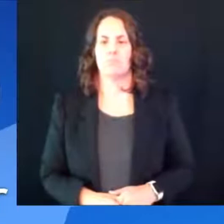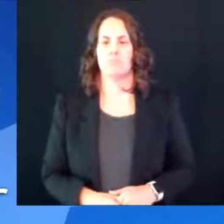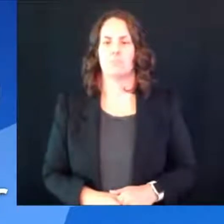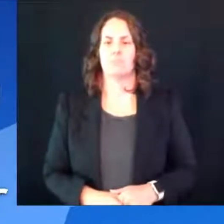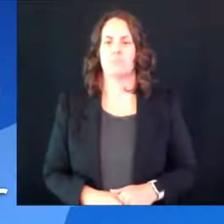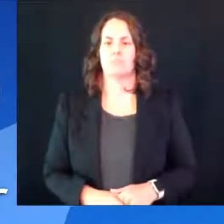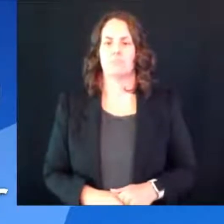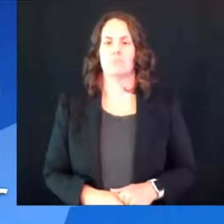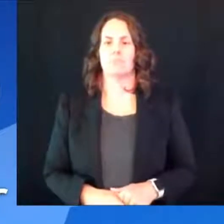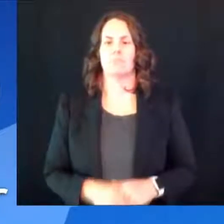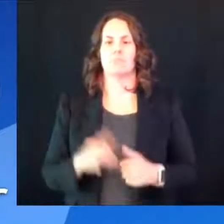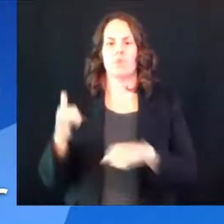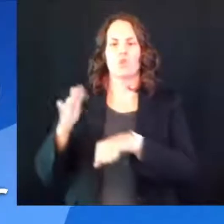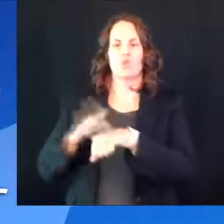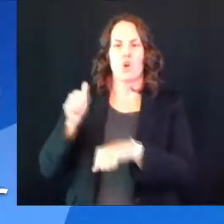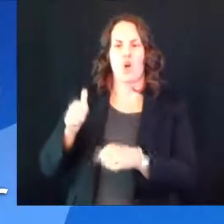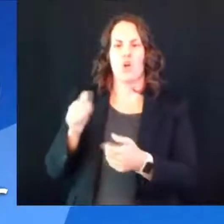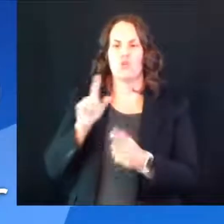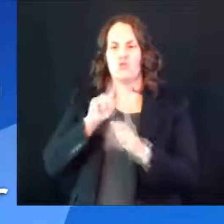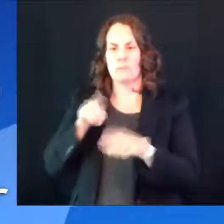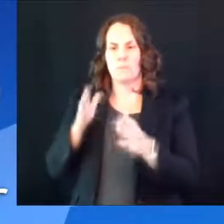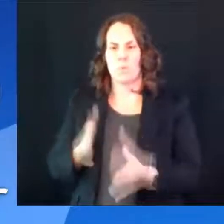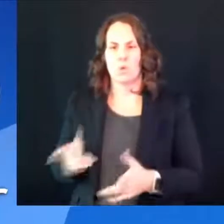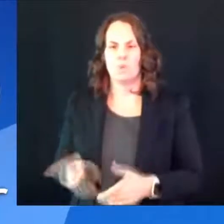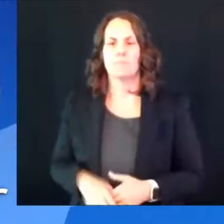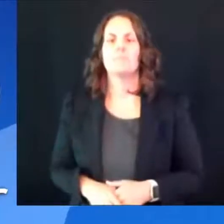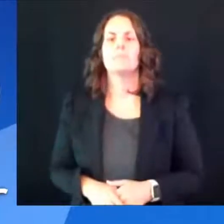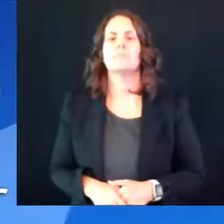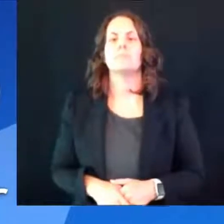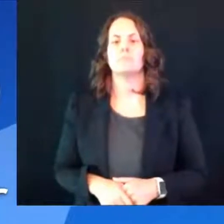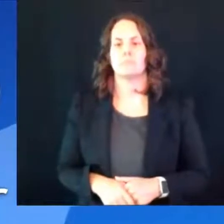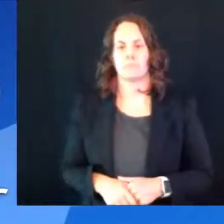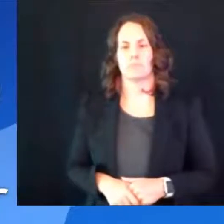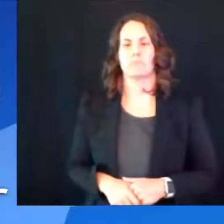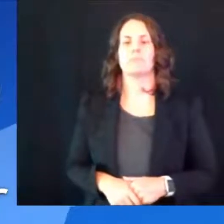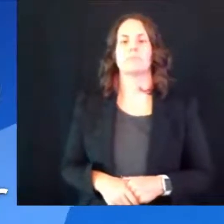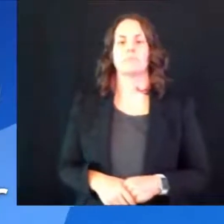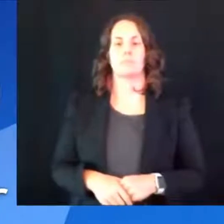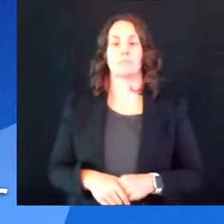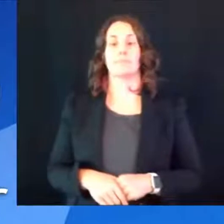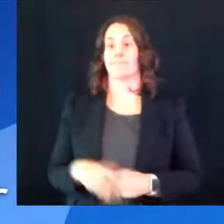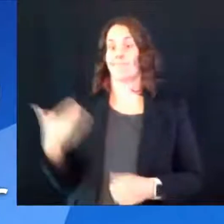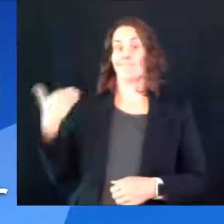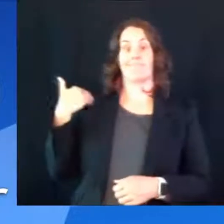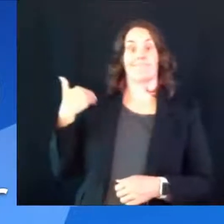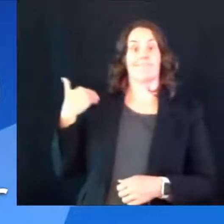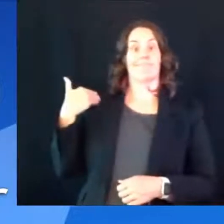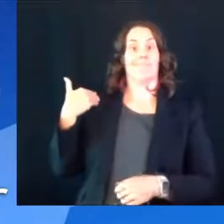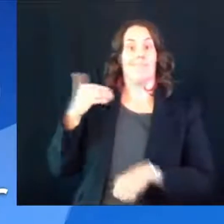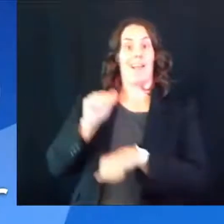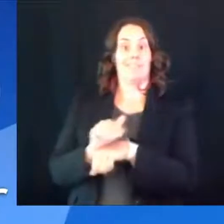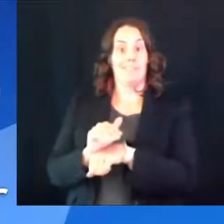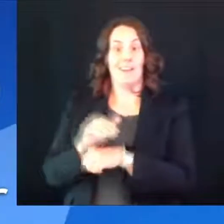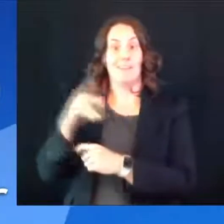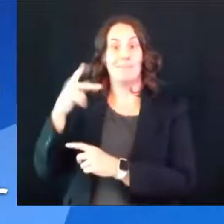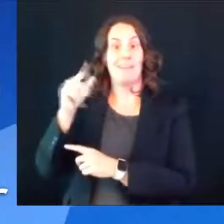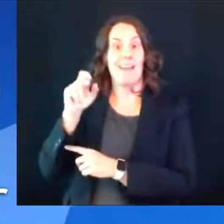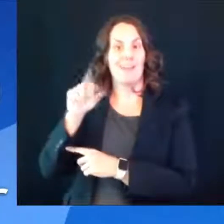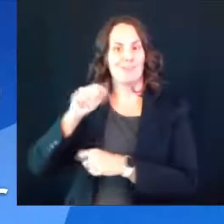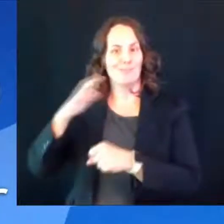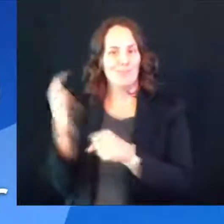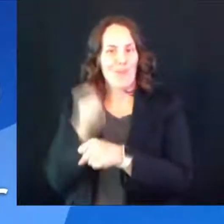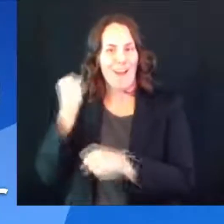Packers improved to 4-0 last night. Everybody's happy about the Green Bay Packers. Has the state had conversations with the